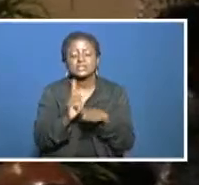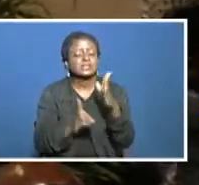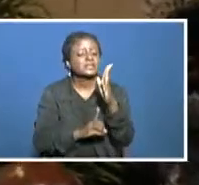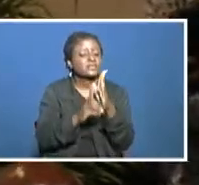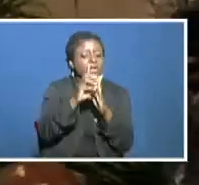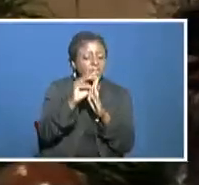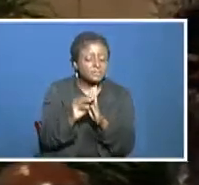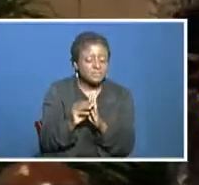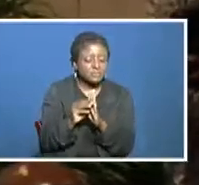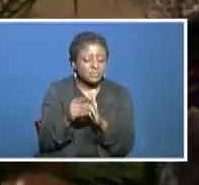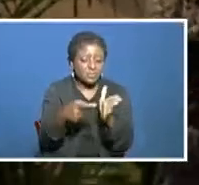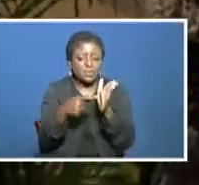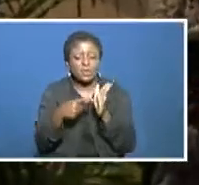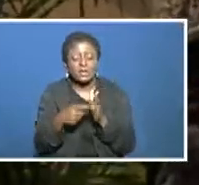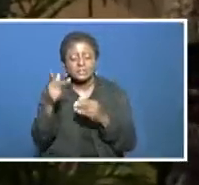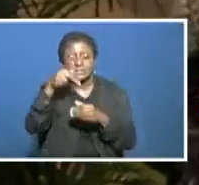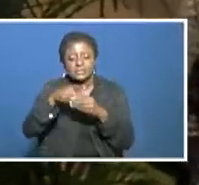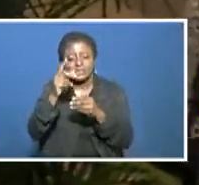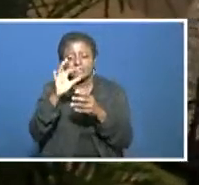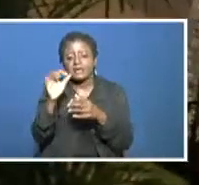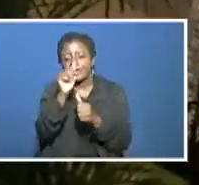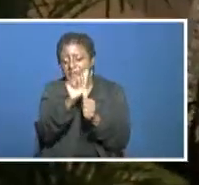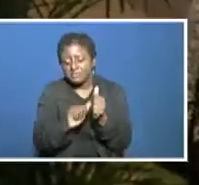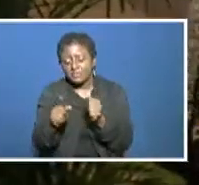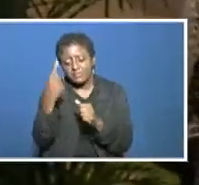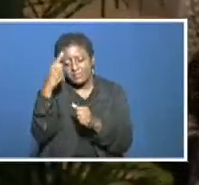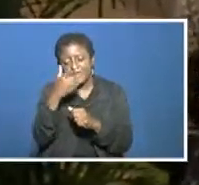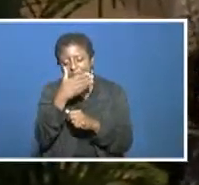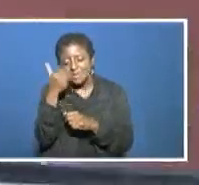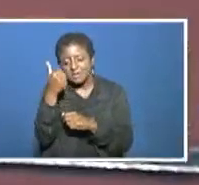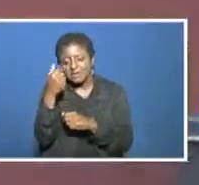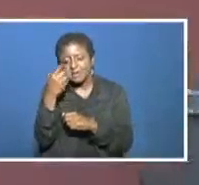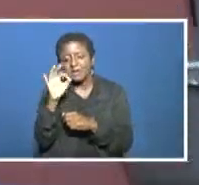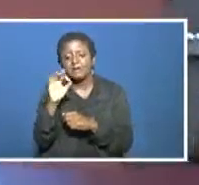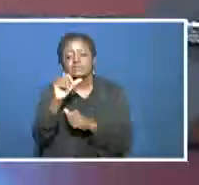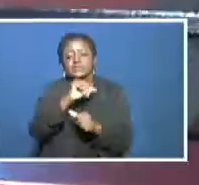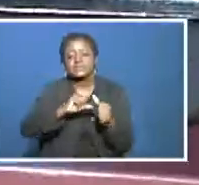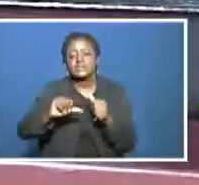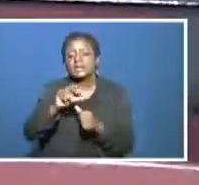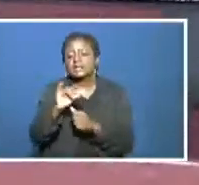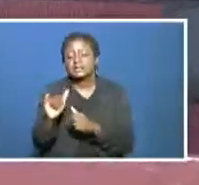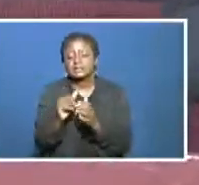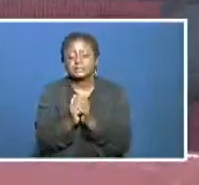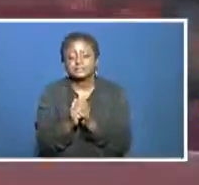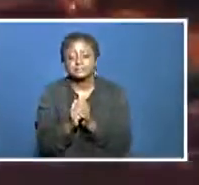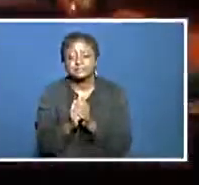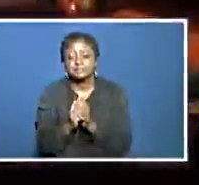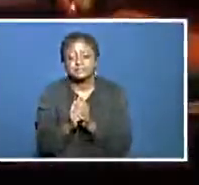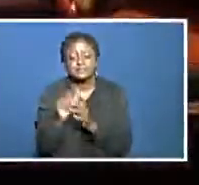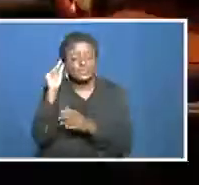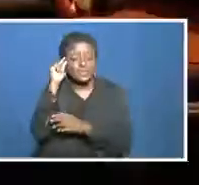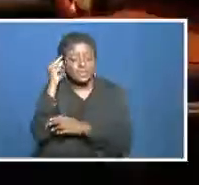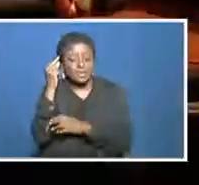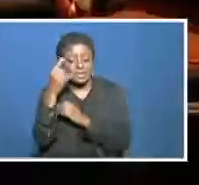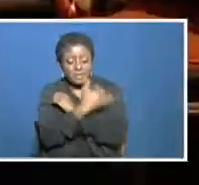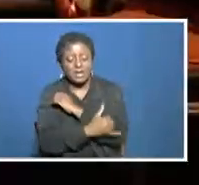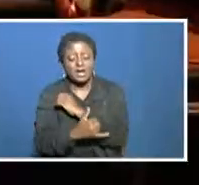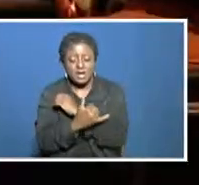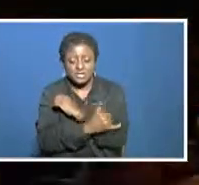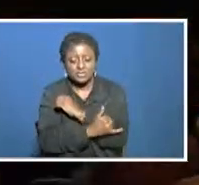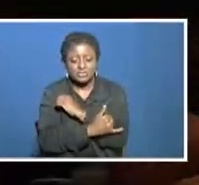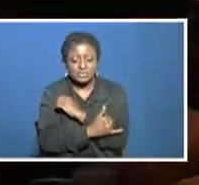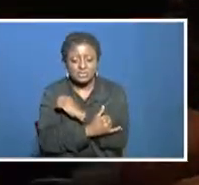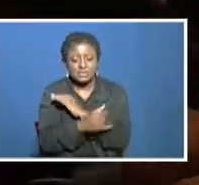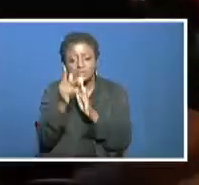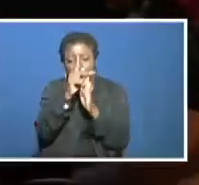of everyone for the betterment of society. For the Bahamas Tonight, Desmond Saunders. Well, the country's policymakers hoping